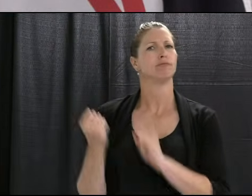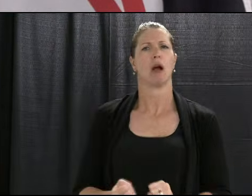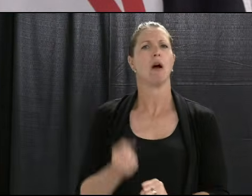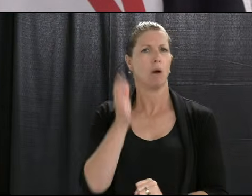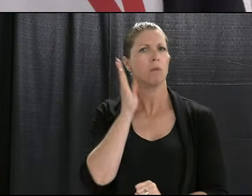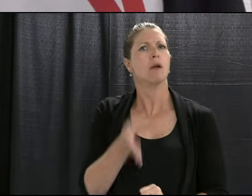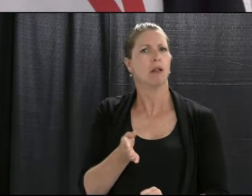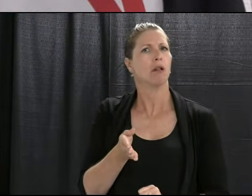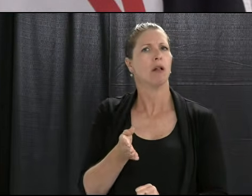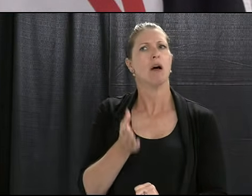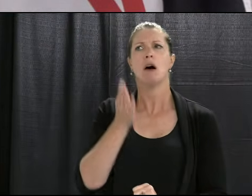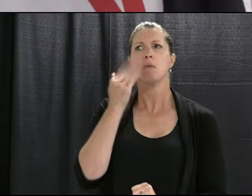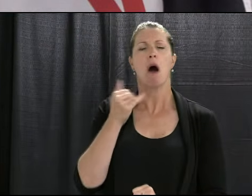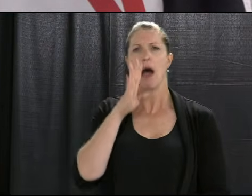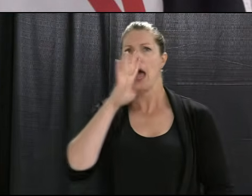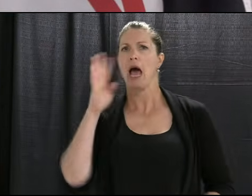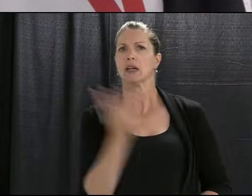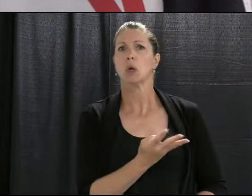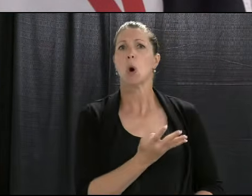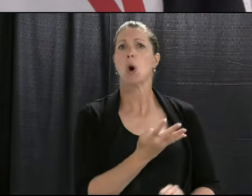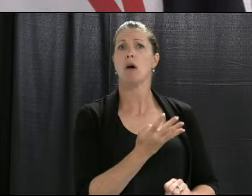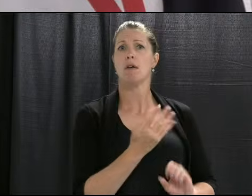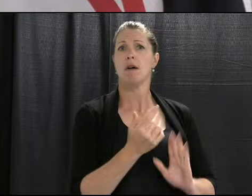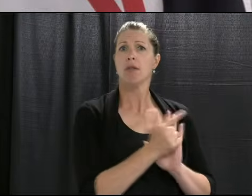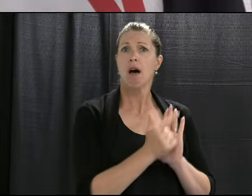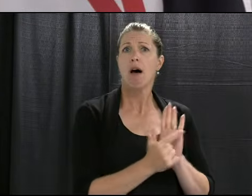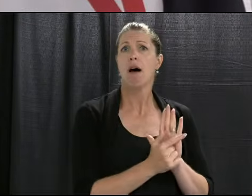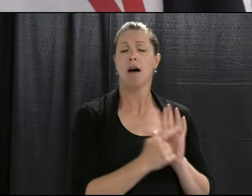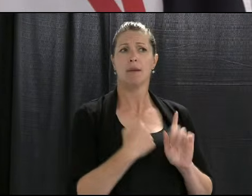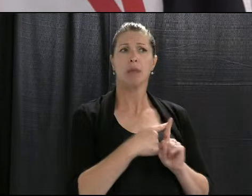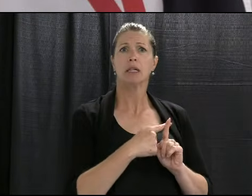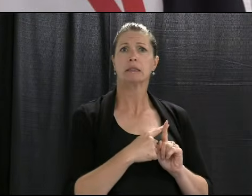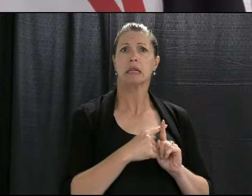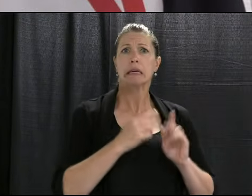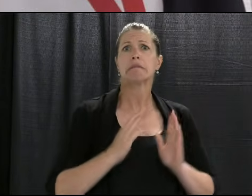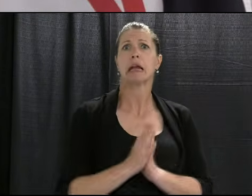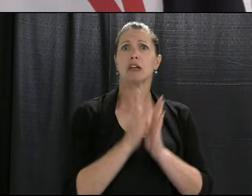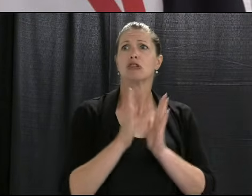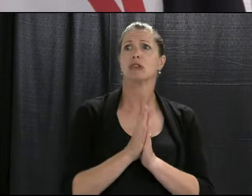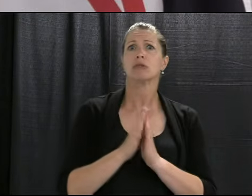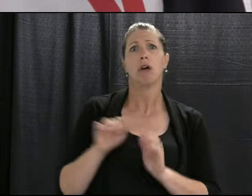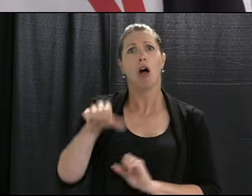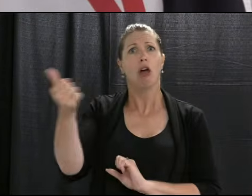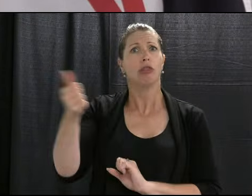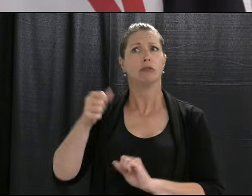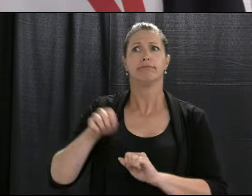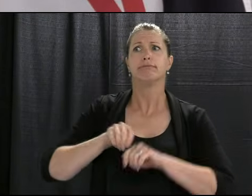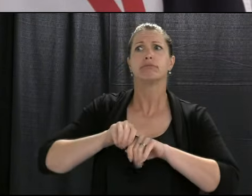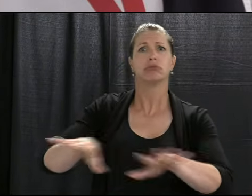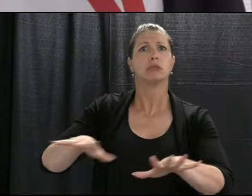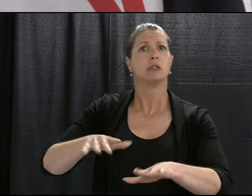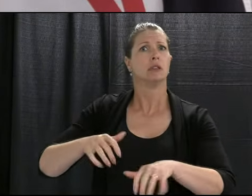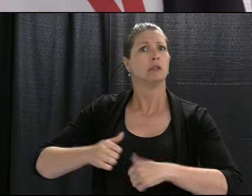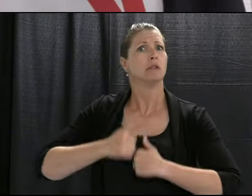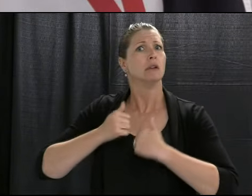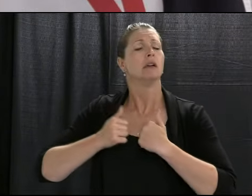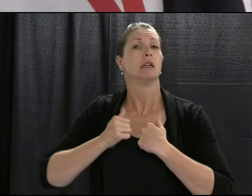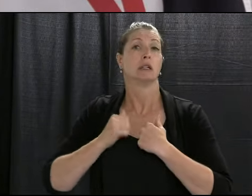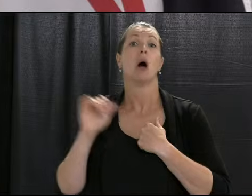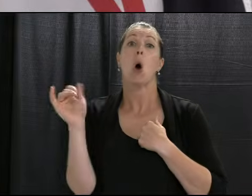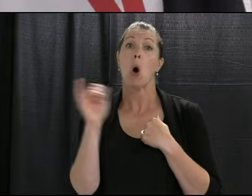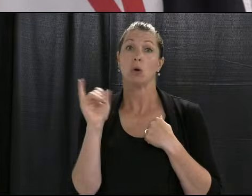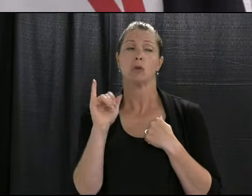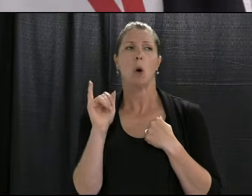essentially violating the law and putting other people's lives at risk. There certainly has been conversations here yesterday and throughout the country about banning